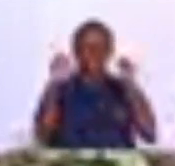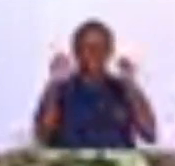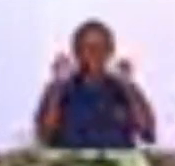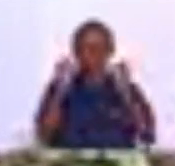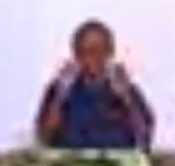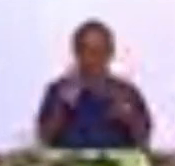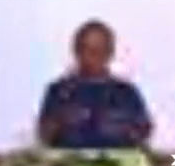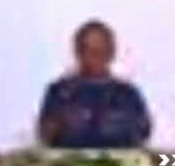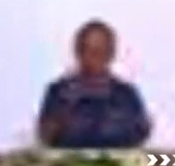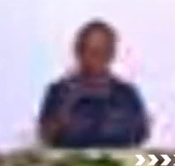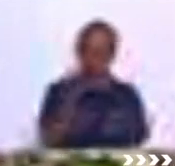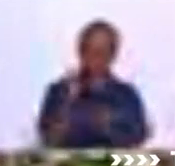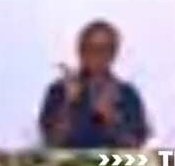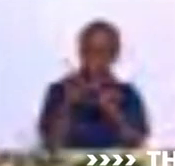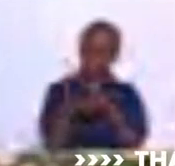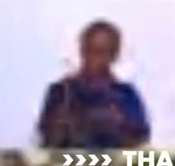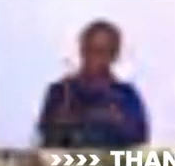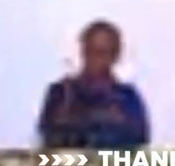That's how they are.